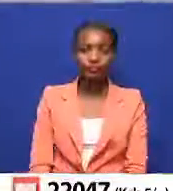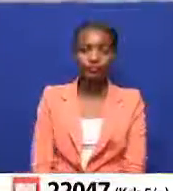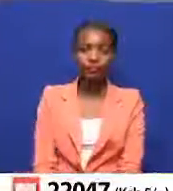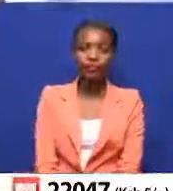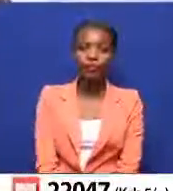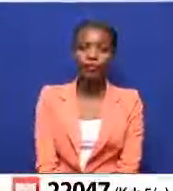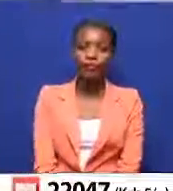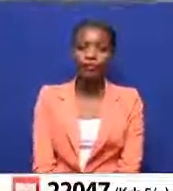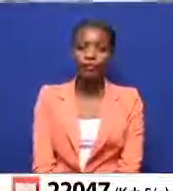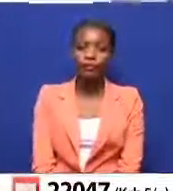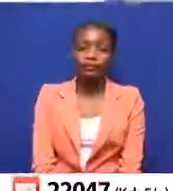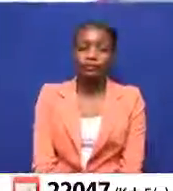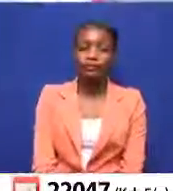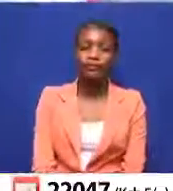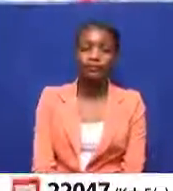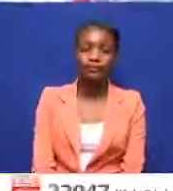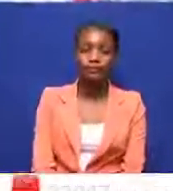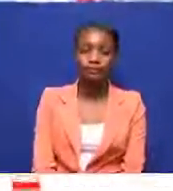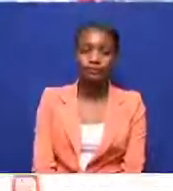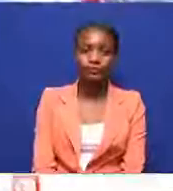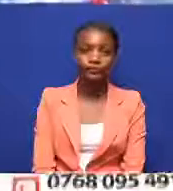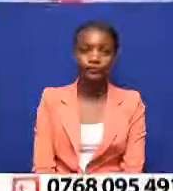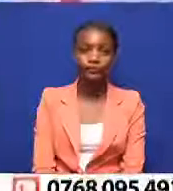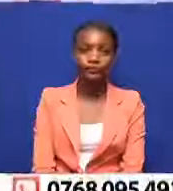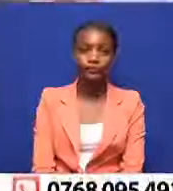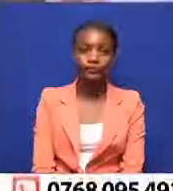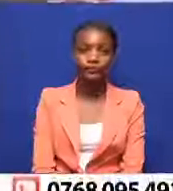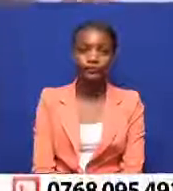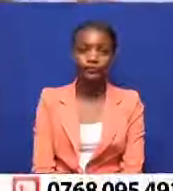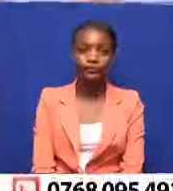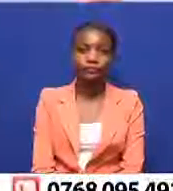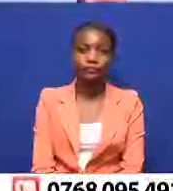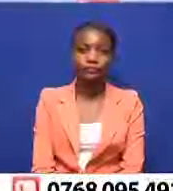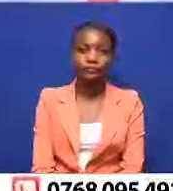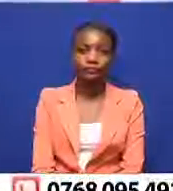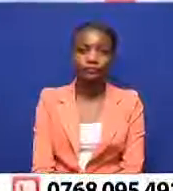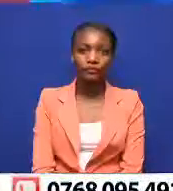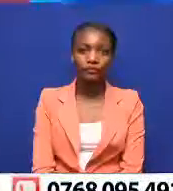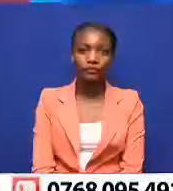Nikiripotia TV 47, mimi ni Tony Mwirigi.